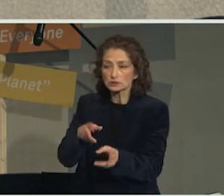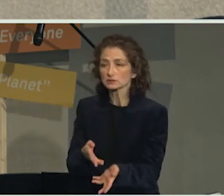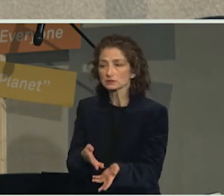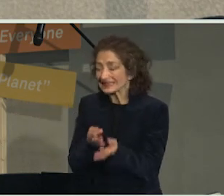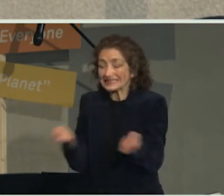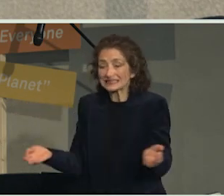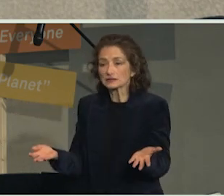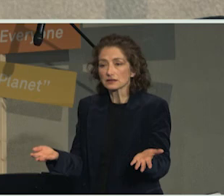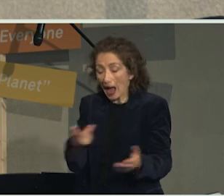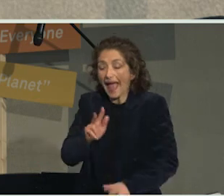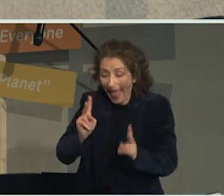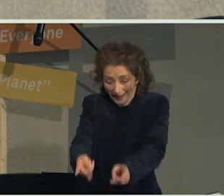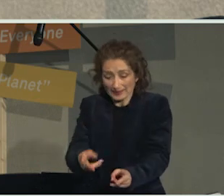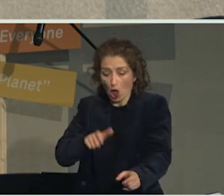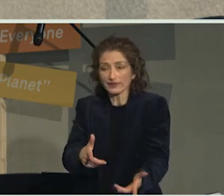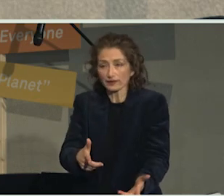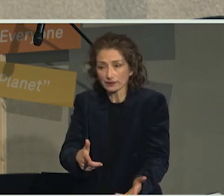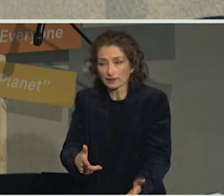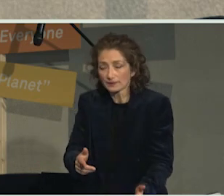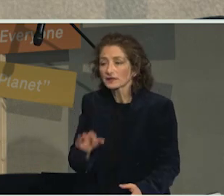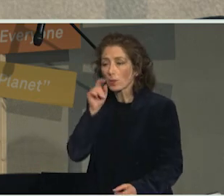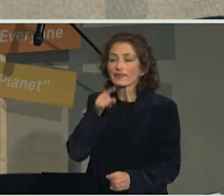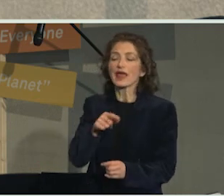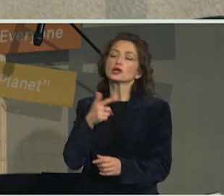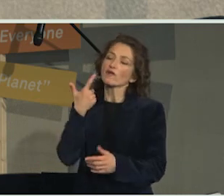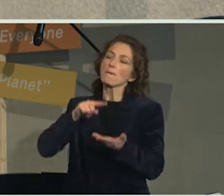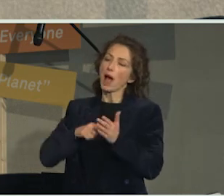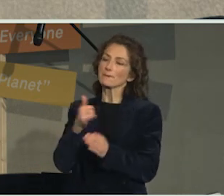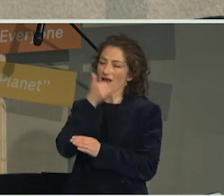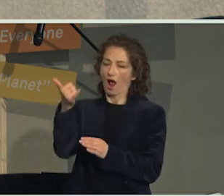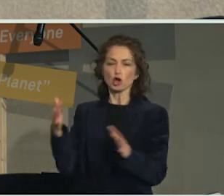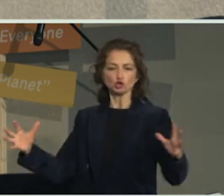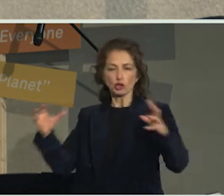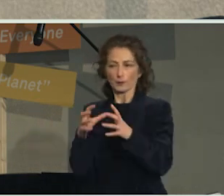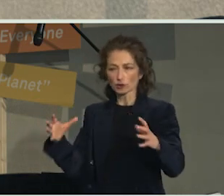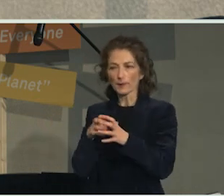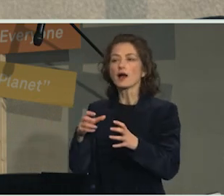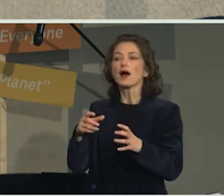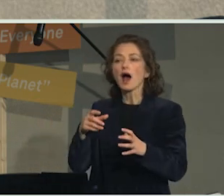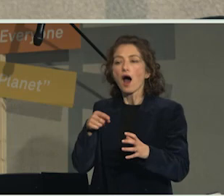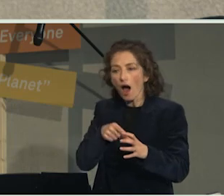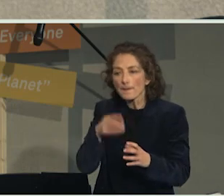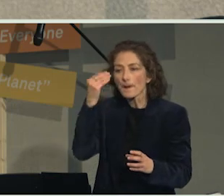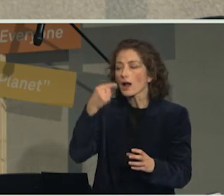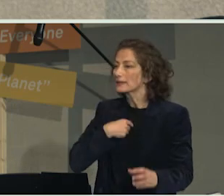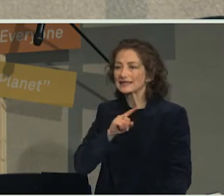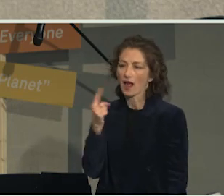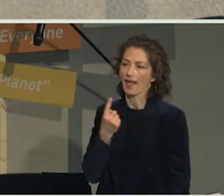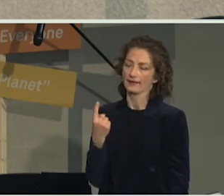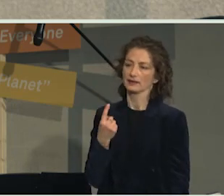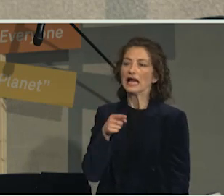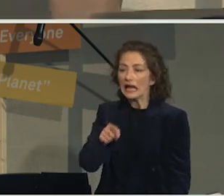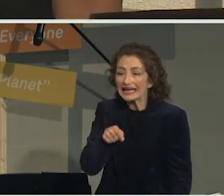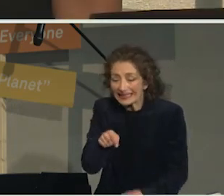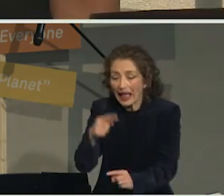them together twice a year, and when they come together twice a year, they realize that they're not alone. They thought that they were the only